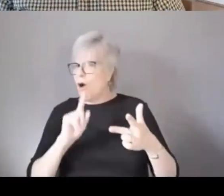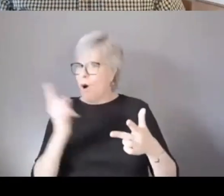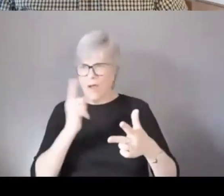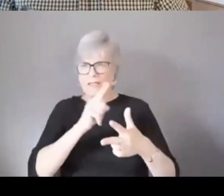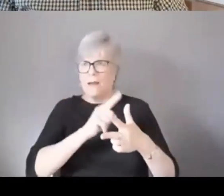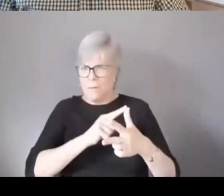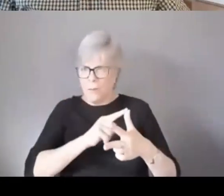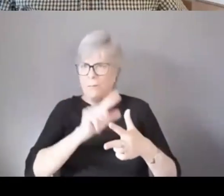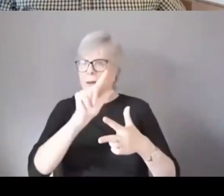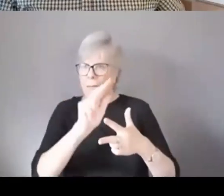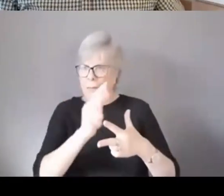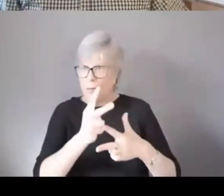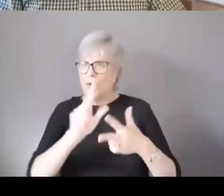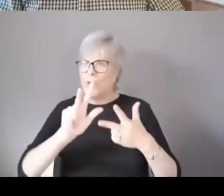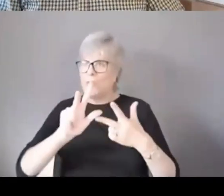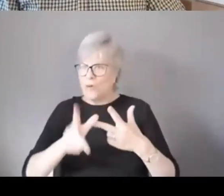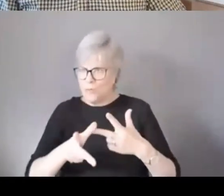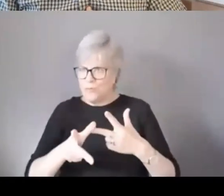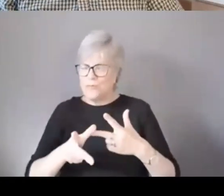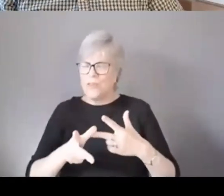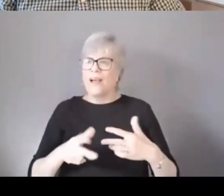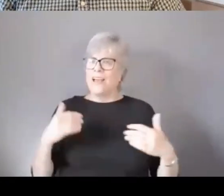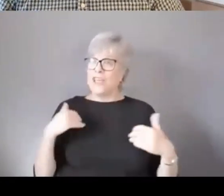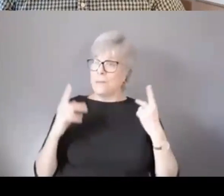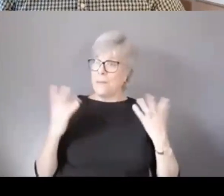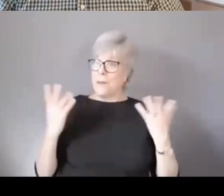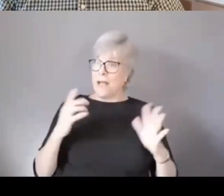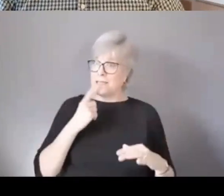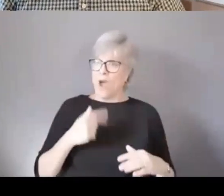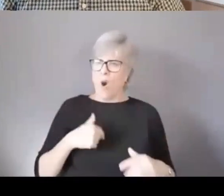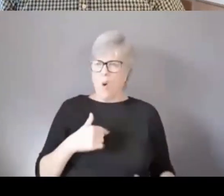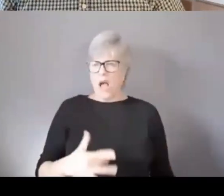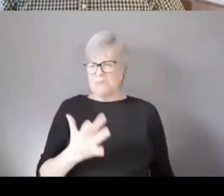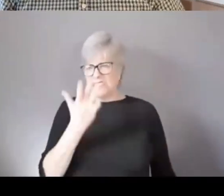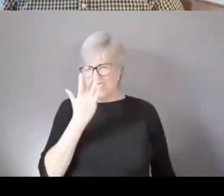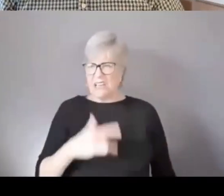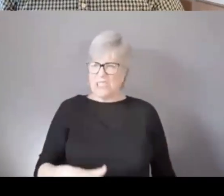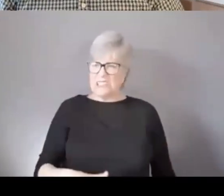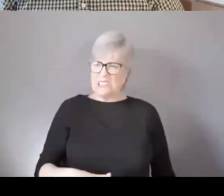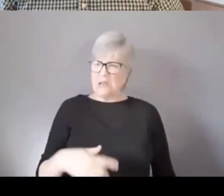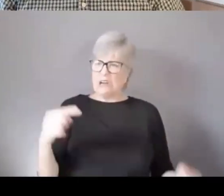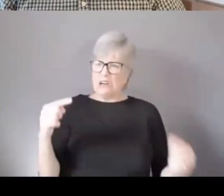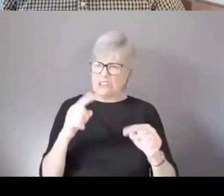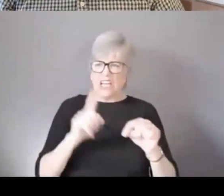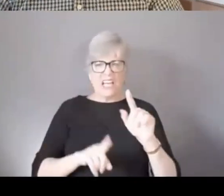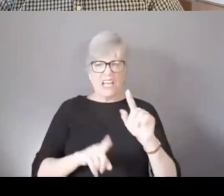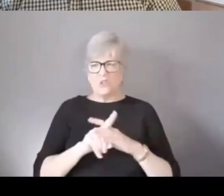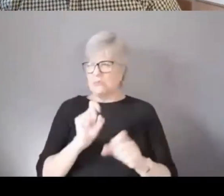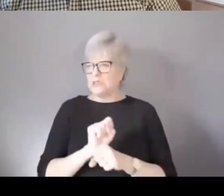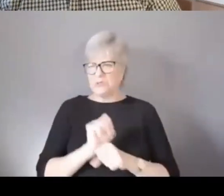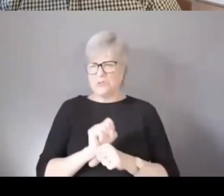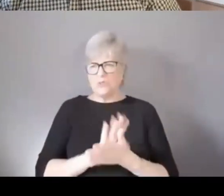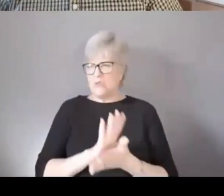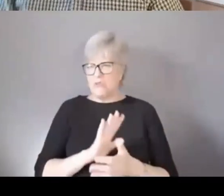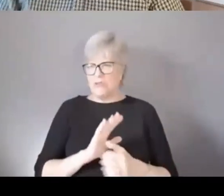So your young people might report to you like, "Ooh, like, oh, I'm sick, my stomach hurts, I can't come in." Okay, are we